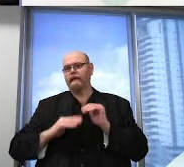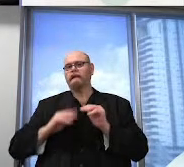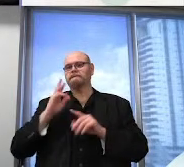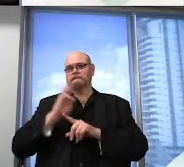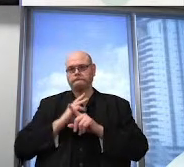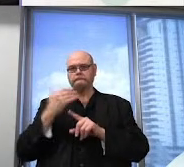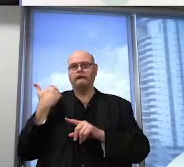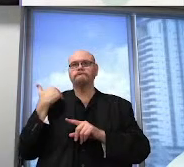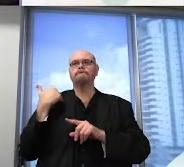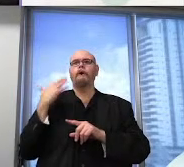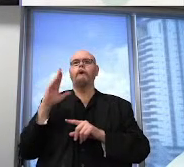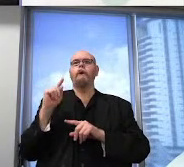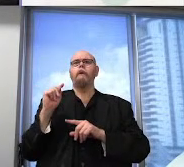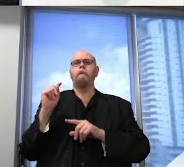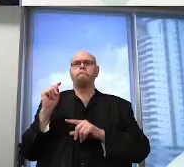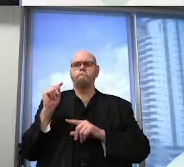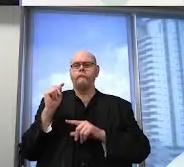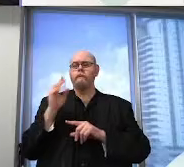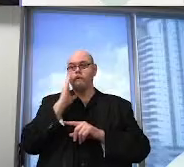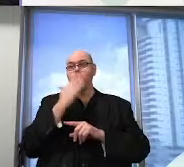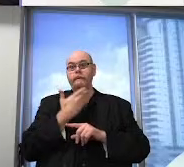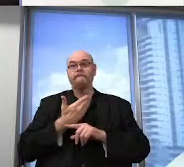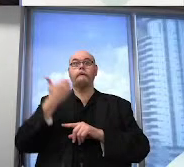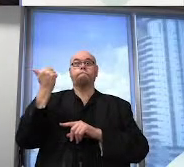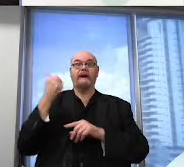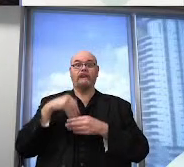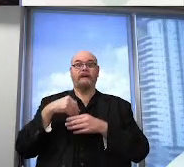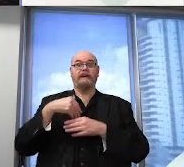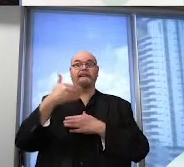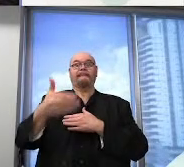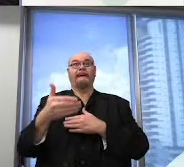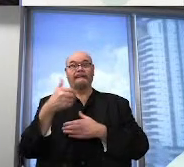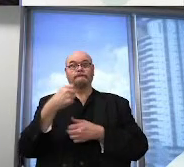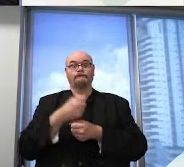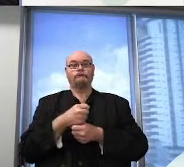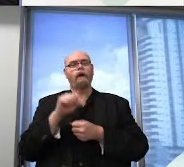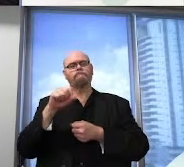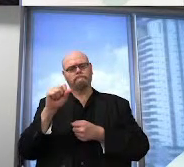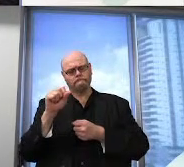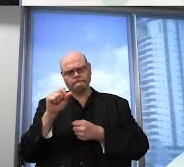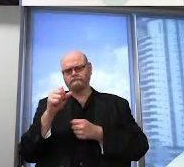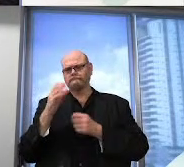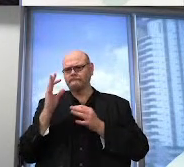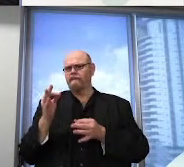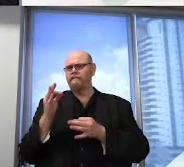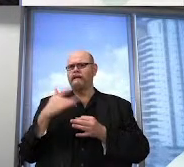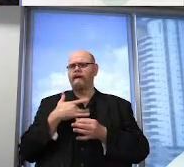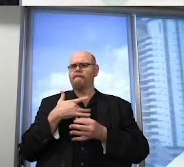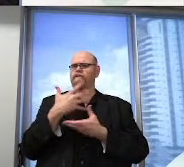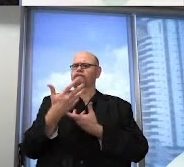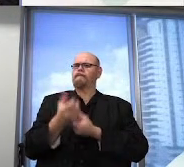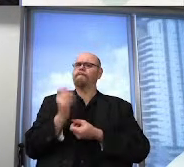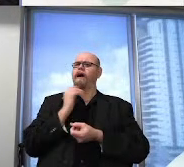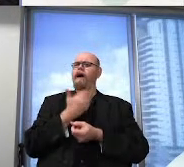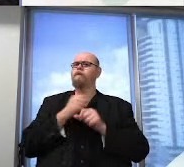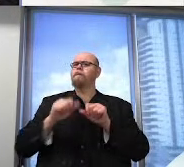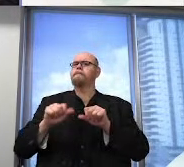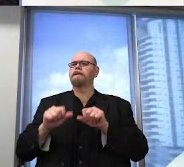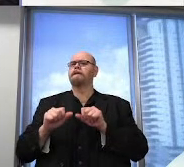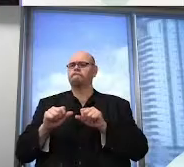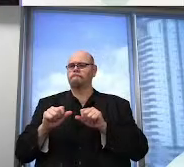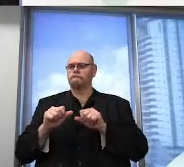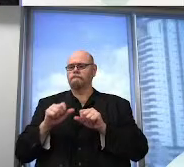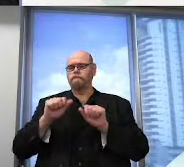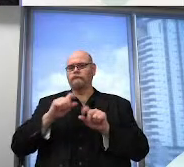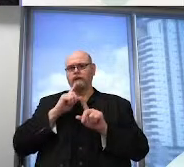than we were 6 months ago. Will we be even better in another year? Yes, we will be. But I'm confident in our abilities